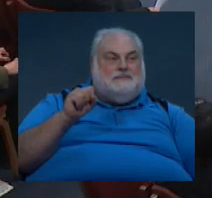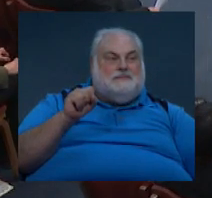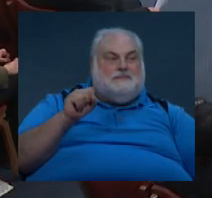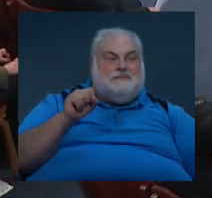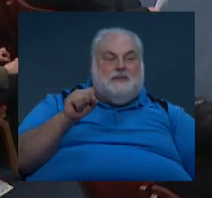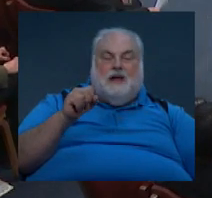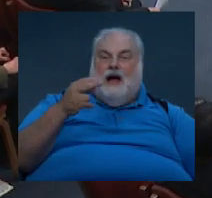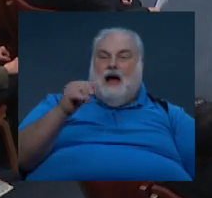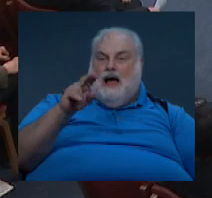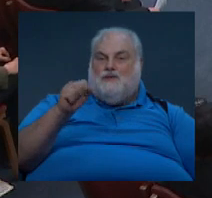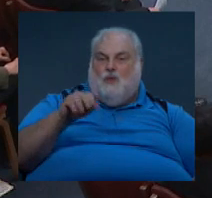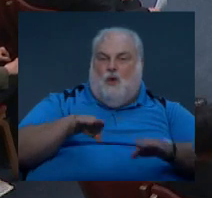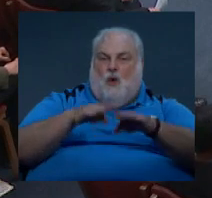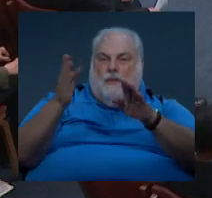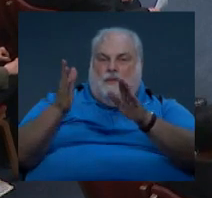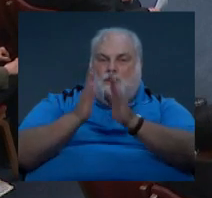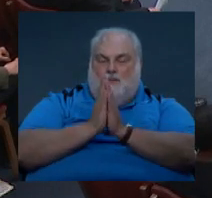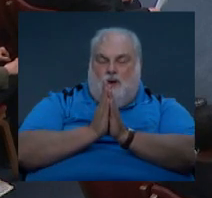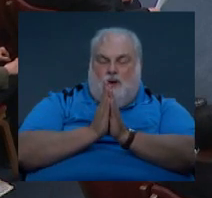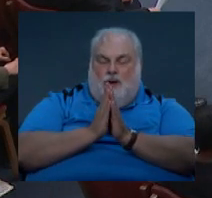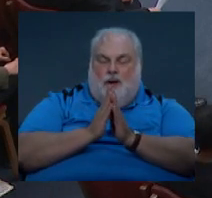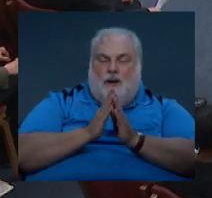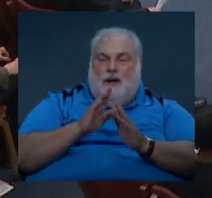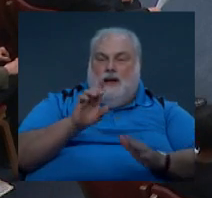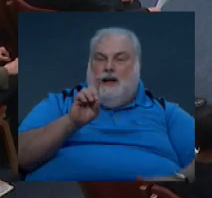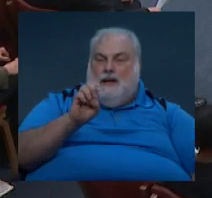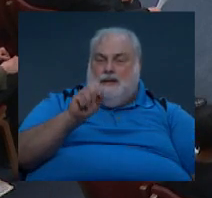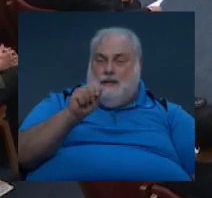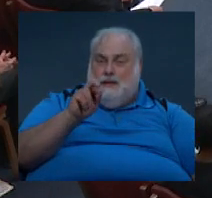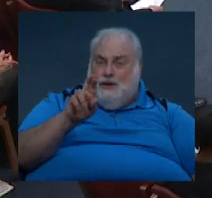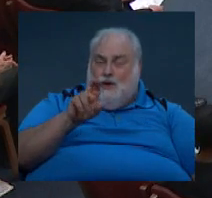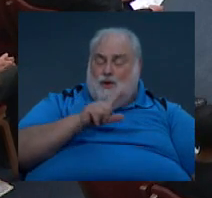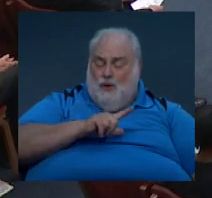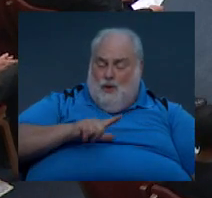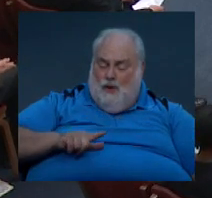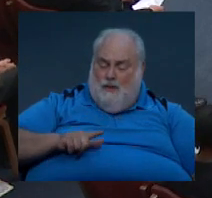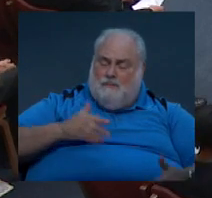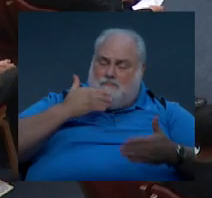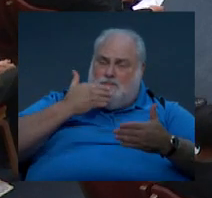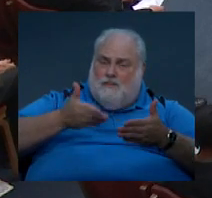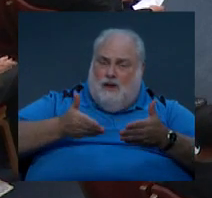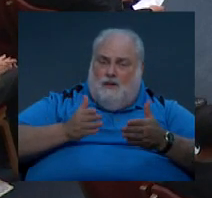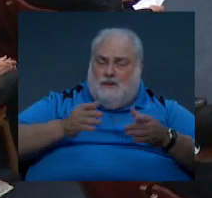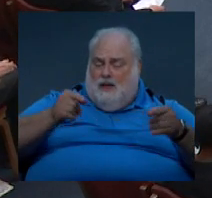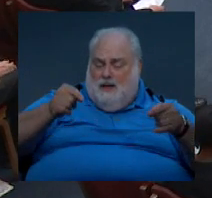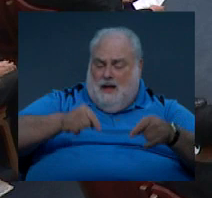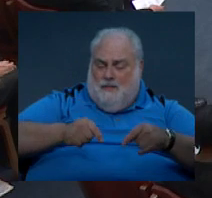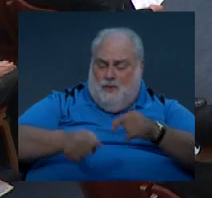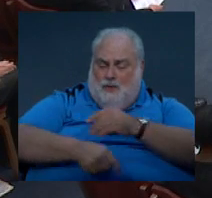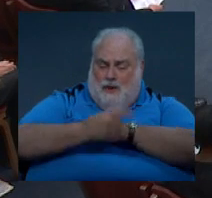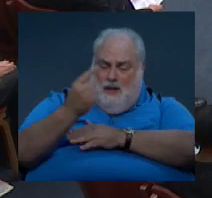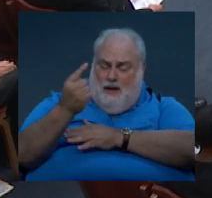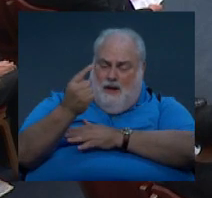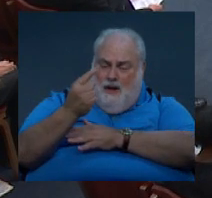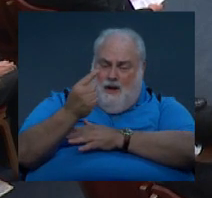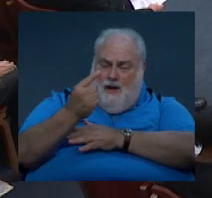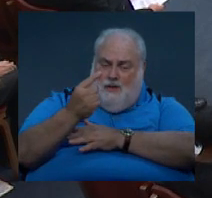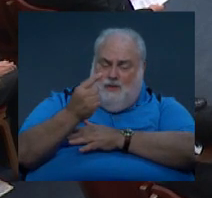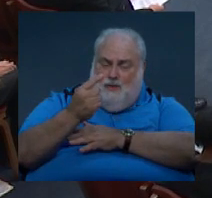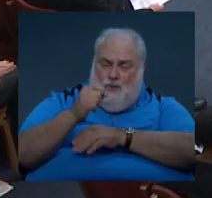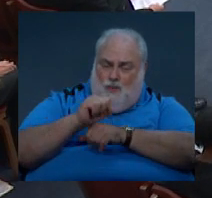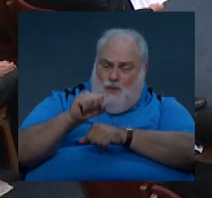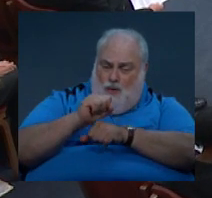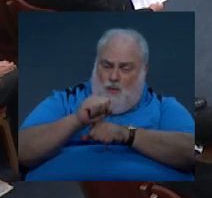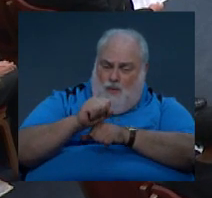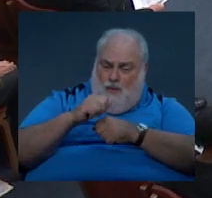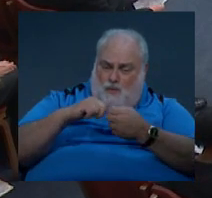Thank you. All please bow your heads. Dear Lord, thank you for letting us be here today to come and deal with the problems of our city